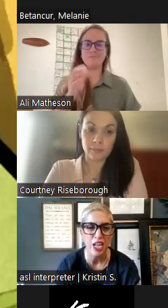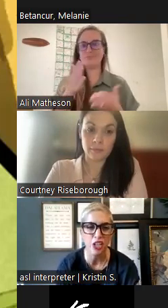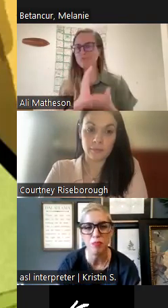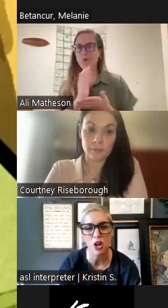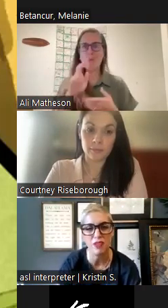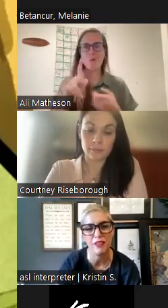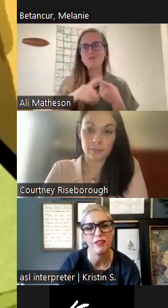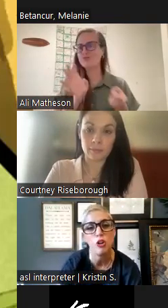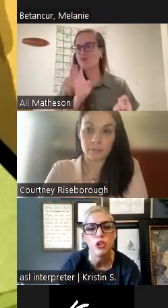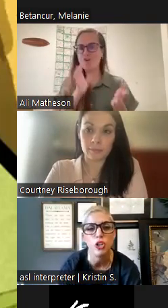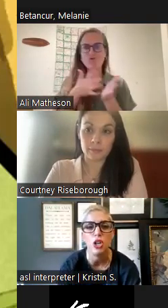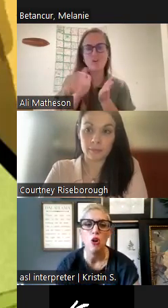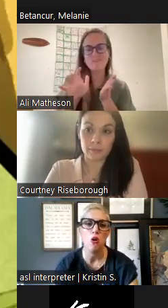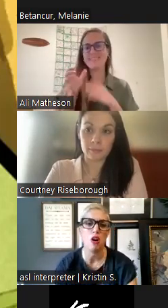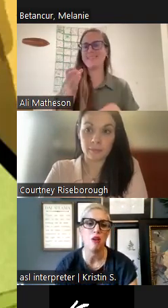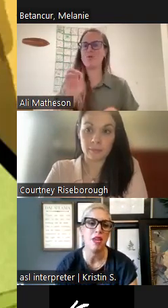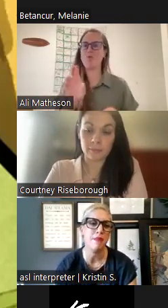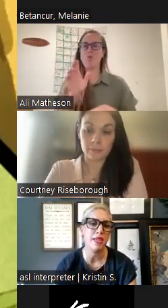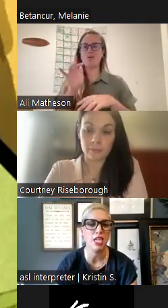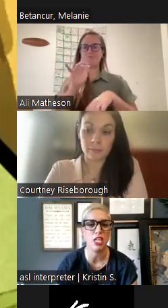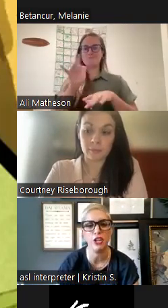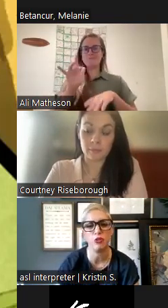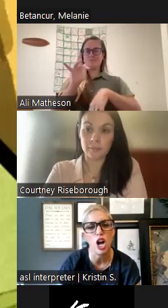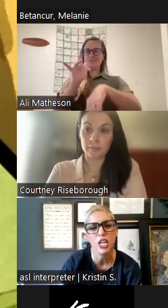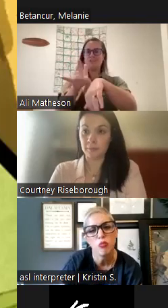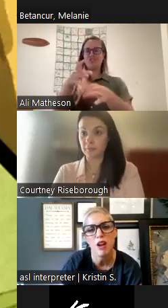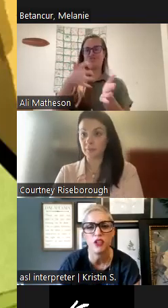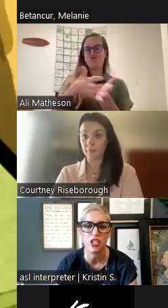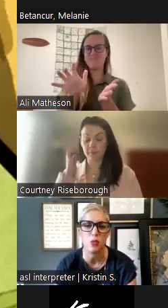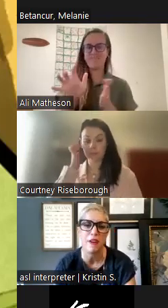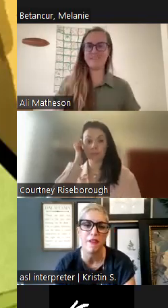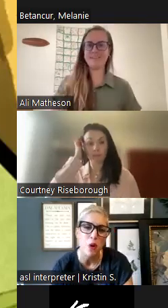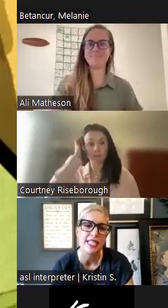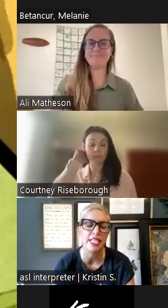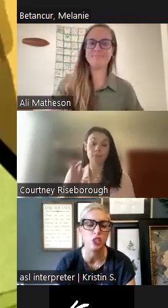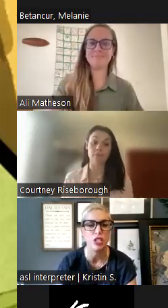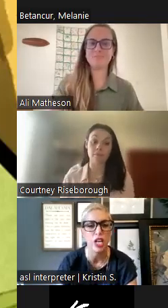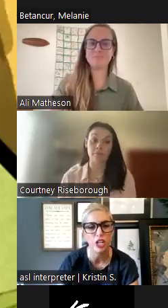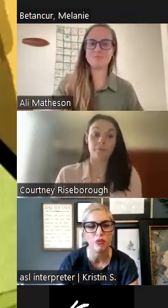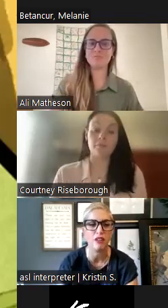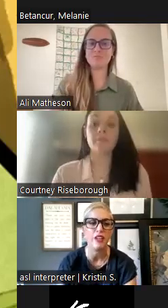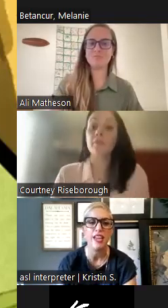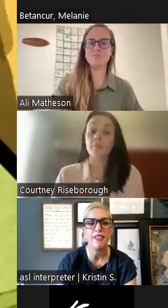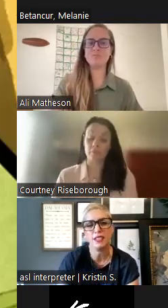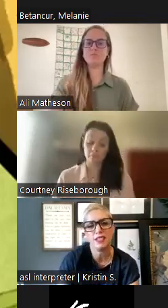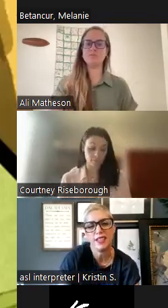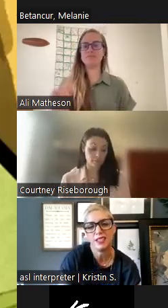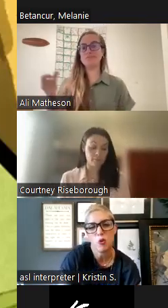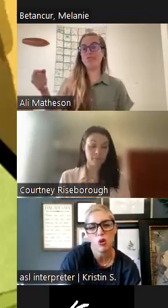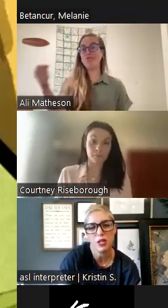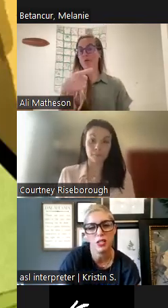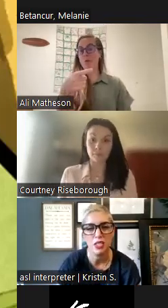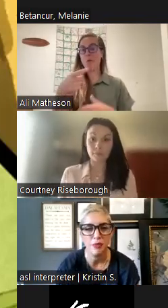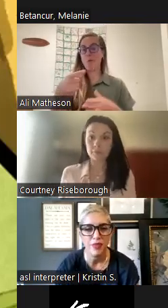that it's just part of deaf culture, or maybe, you know, talking rough, it's just the way my voice is, or touching rough,